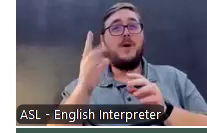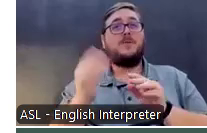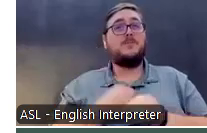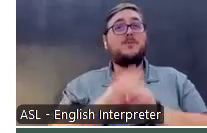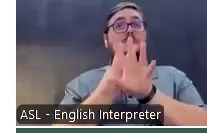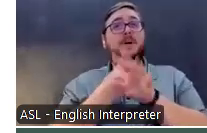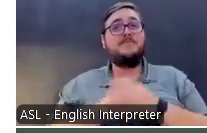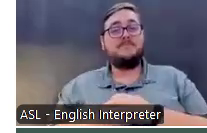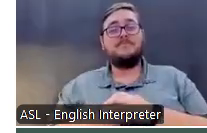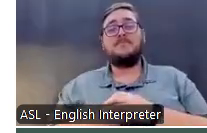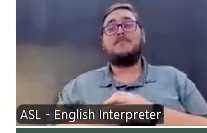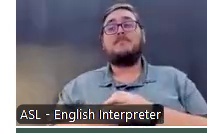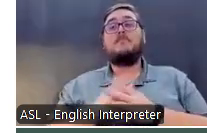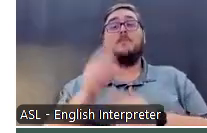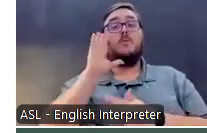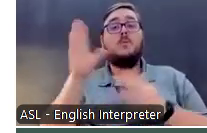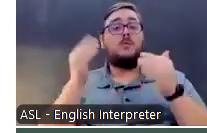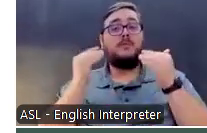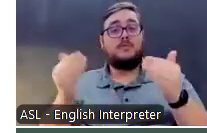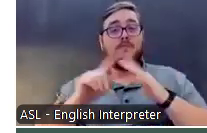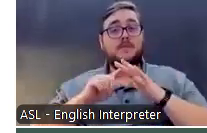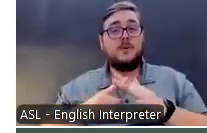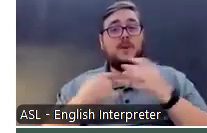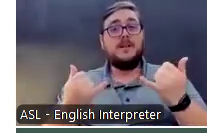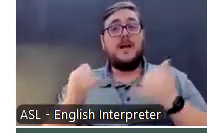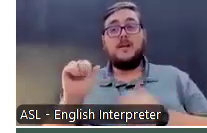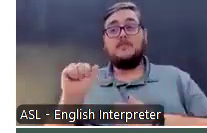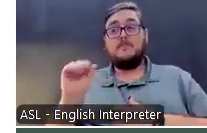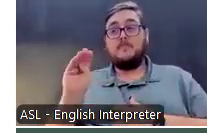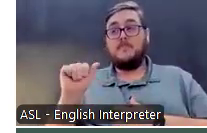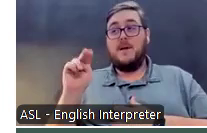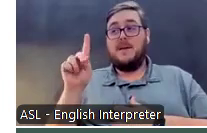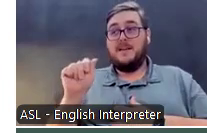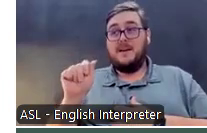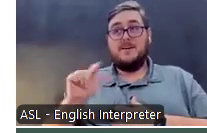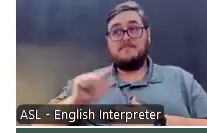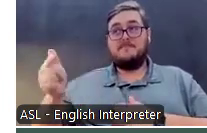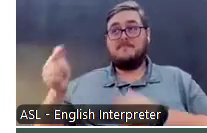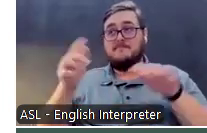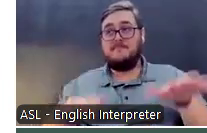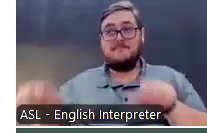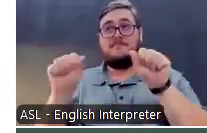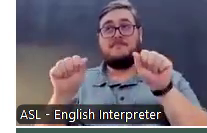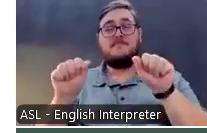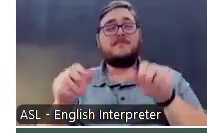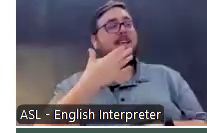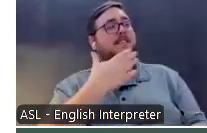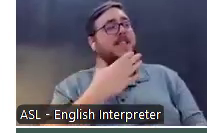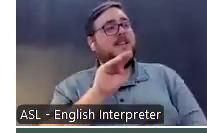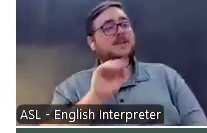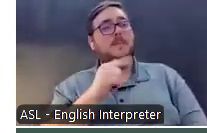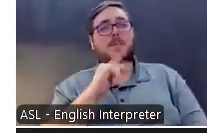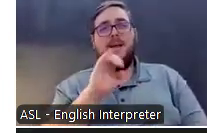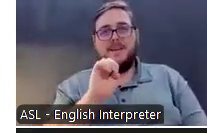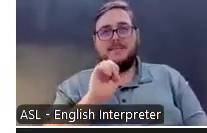So we're going to go ahead and get started today. And Amanda, I will let you take over. Thank you so much. Thanks, Maggie. As Maggie said, my